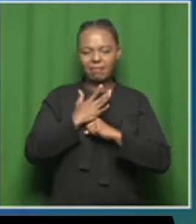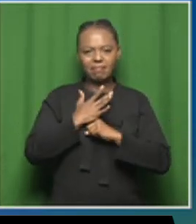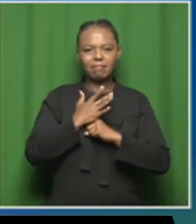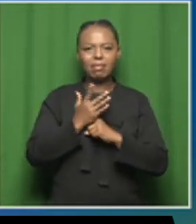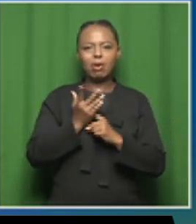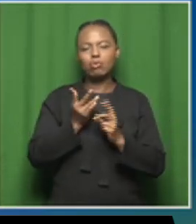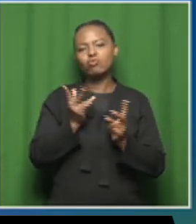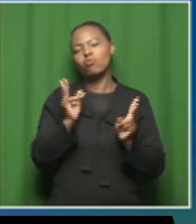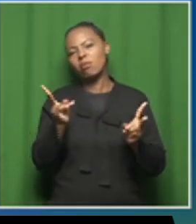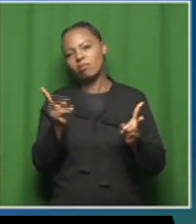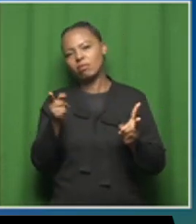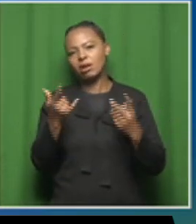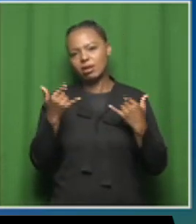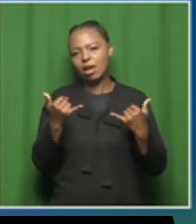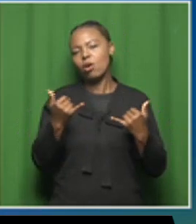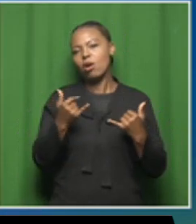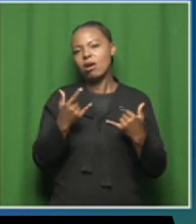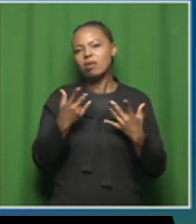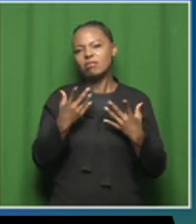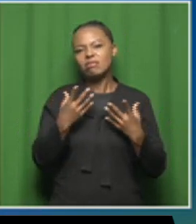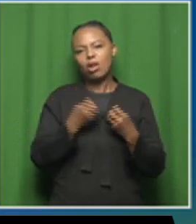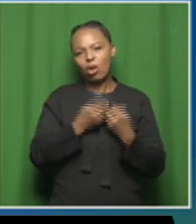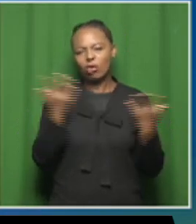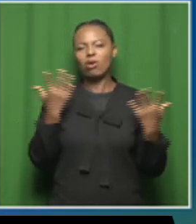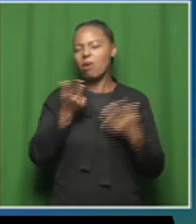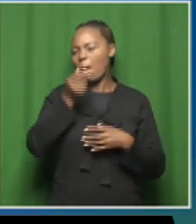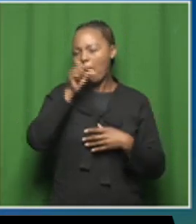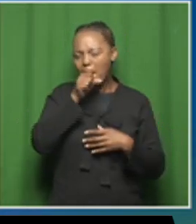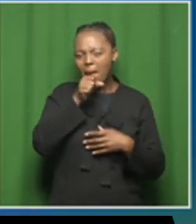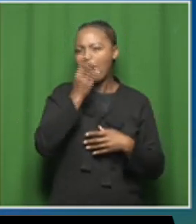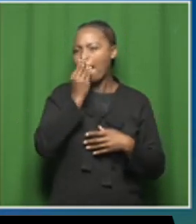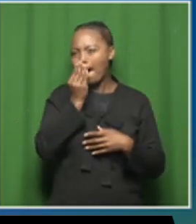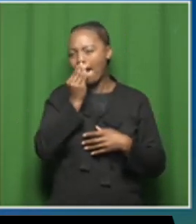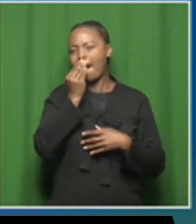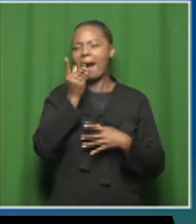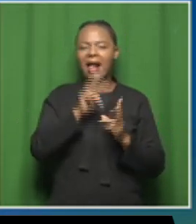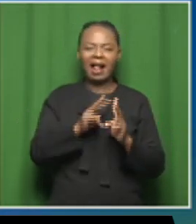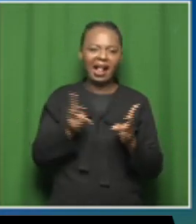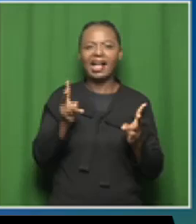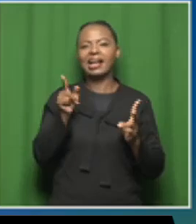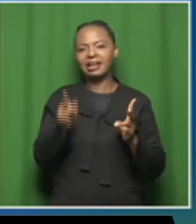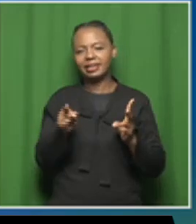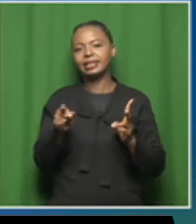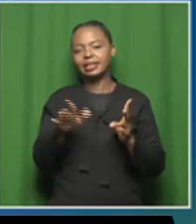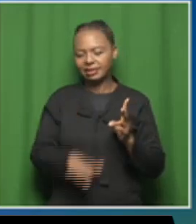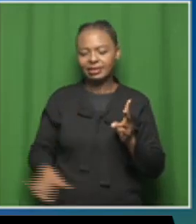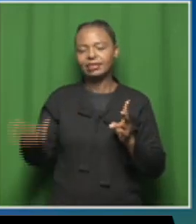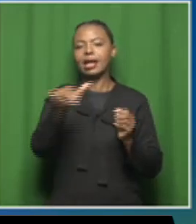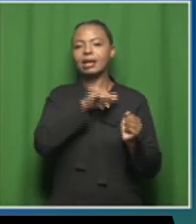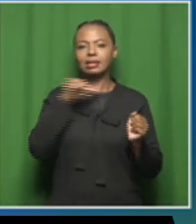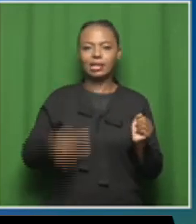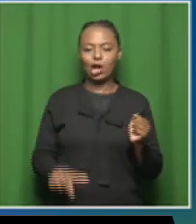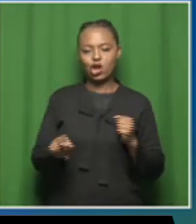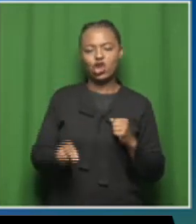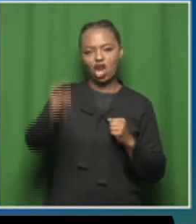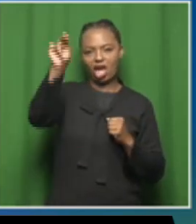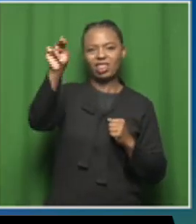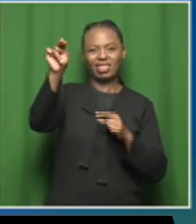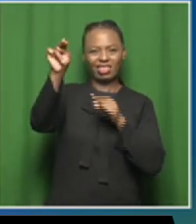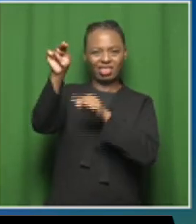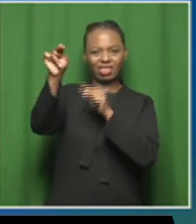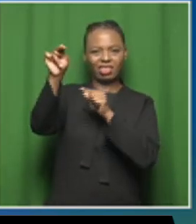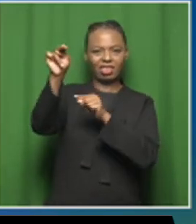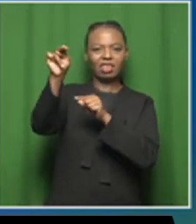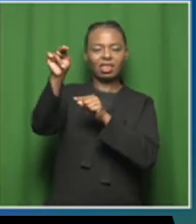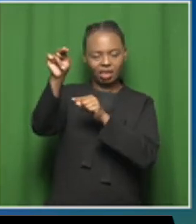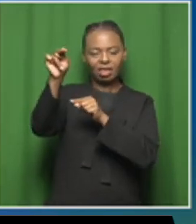seeing a lot of respiratory infections because it's winter, and particularly in the northern provinces of China. And they've reported that,